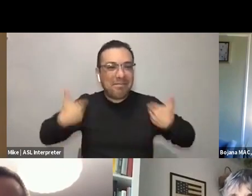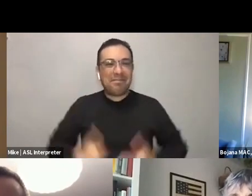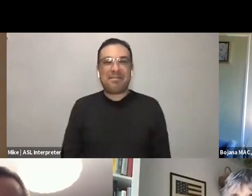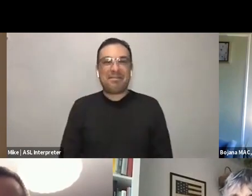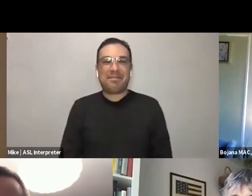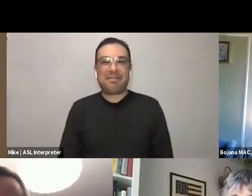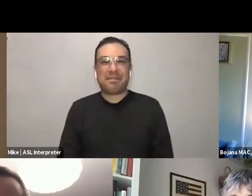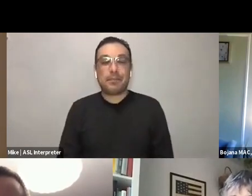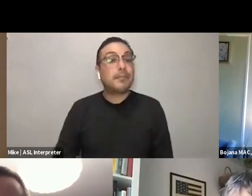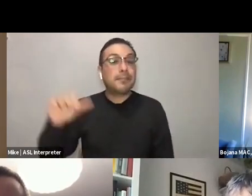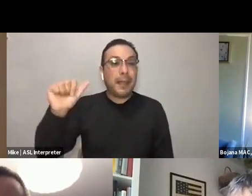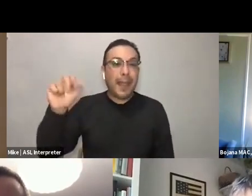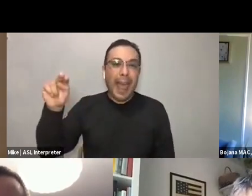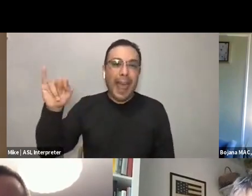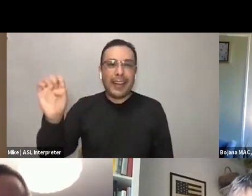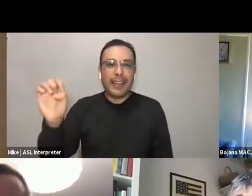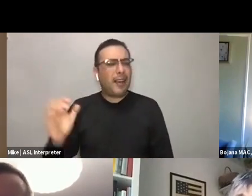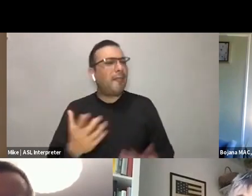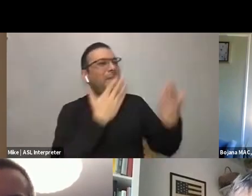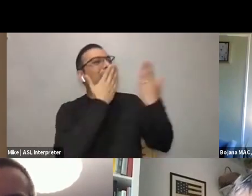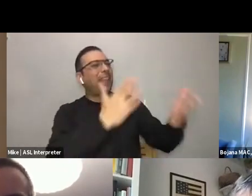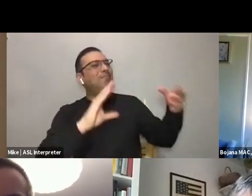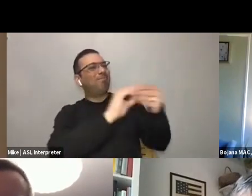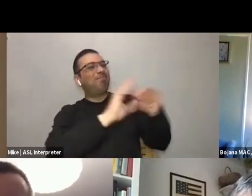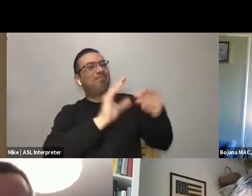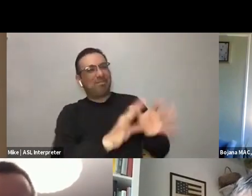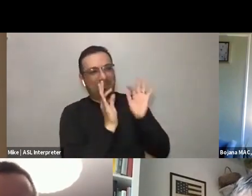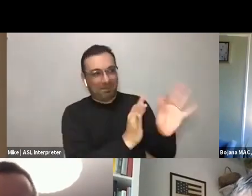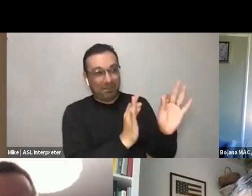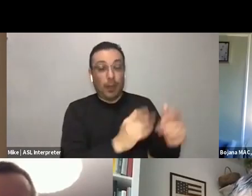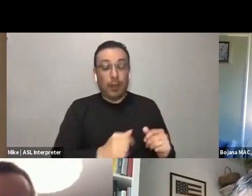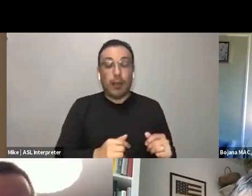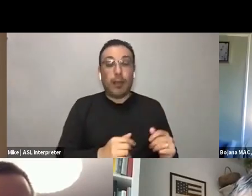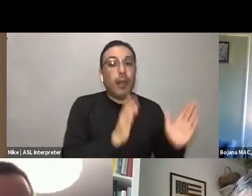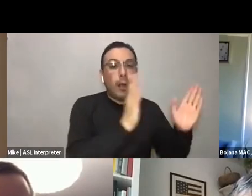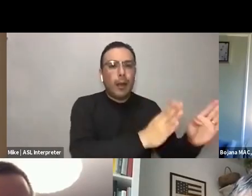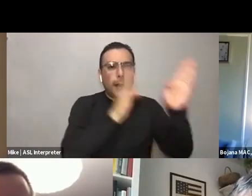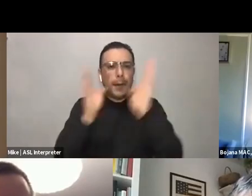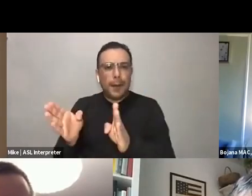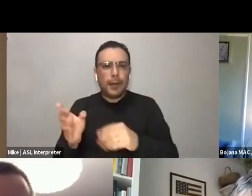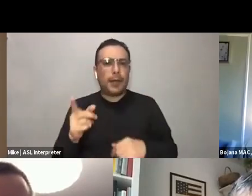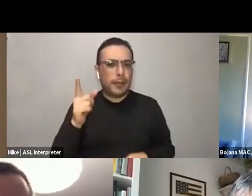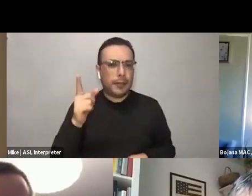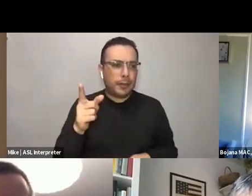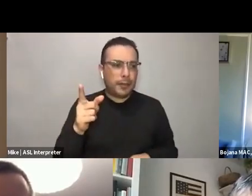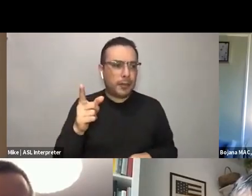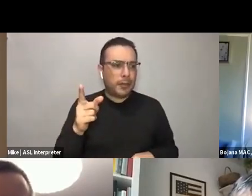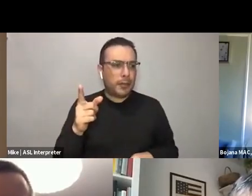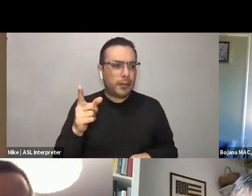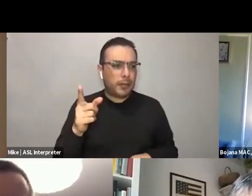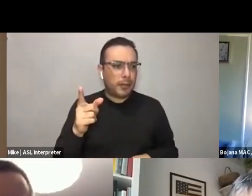Thank you so much, Bojana. I appreciate it. And now let's, let's move on for